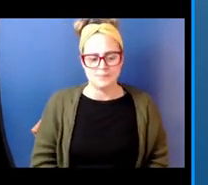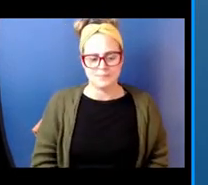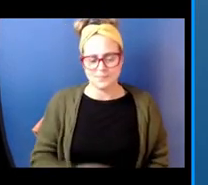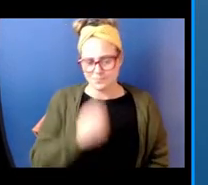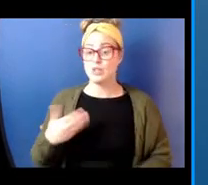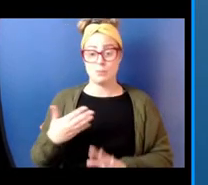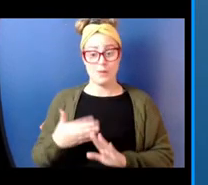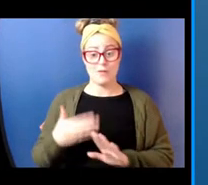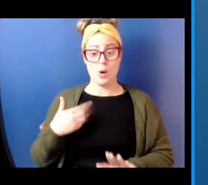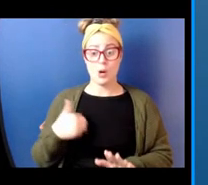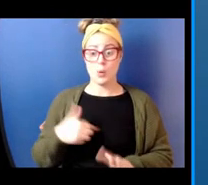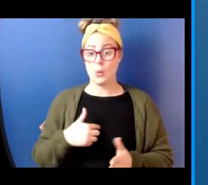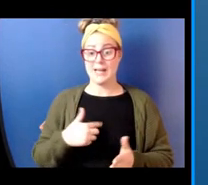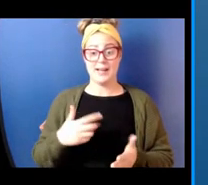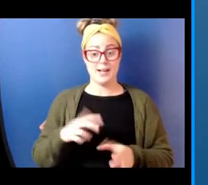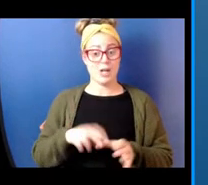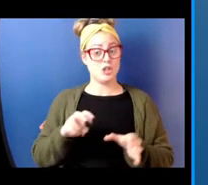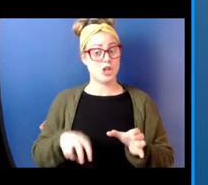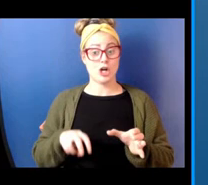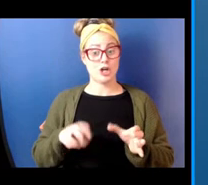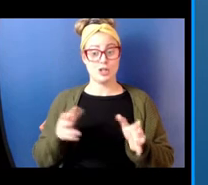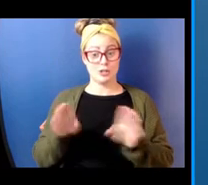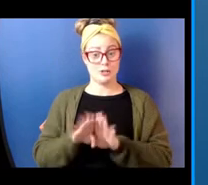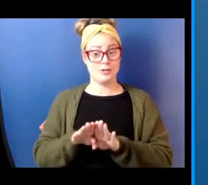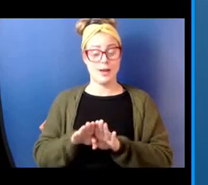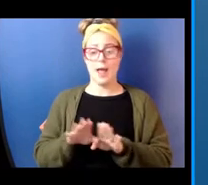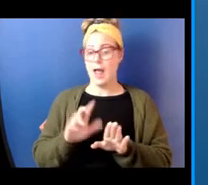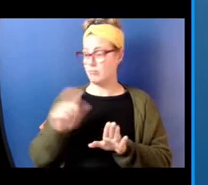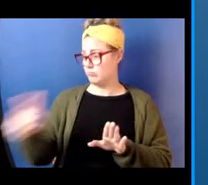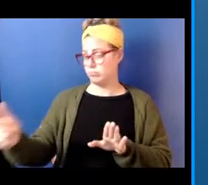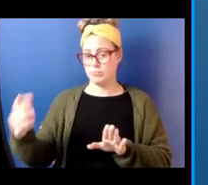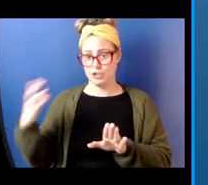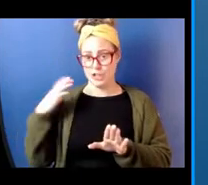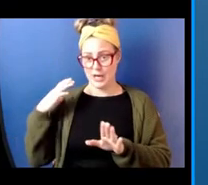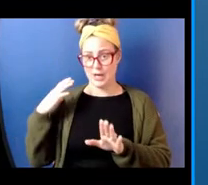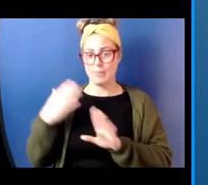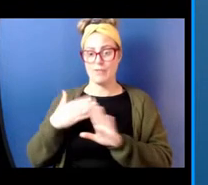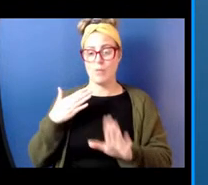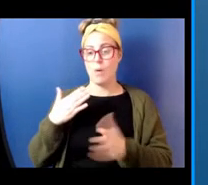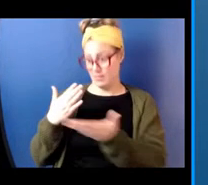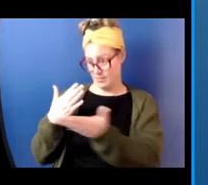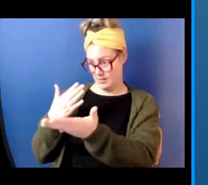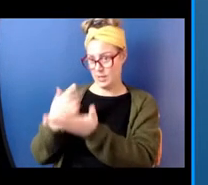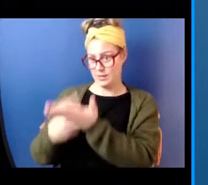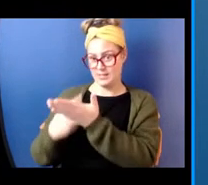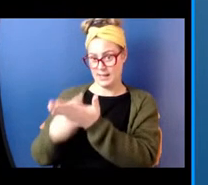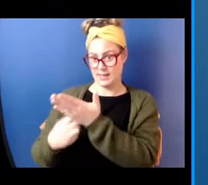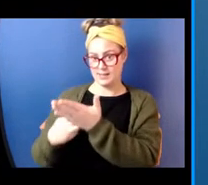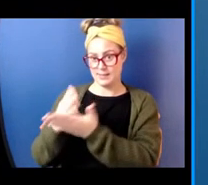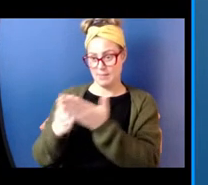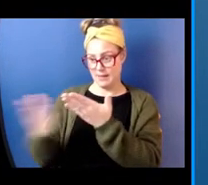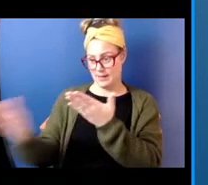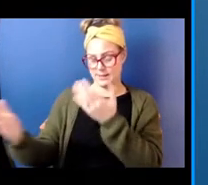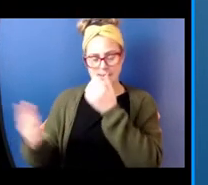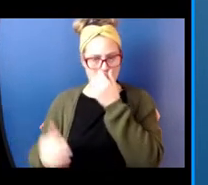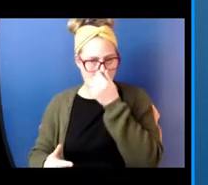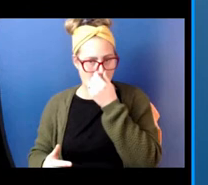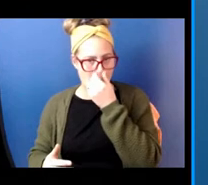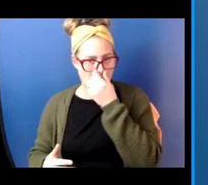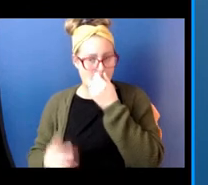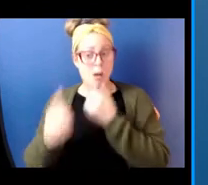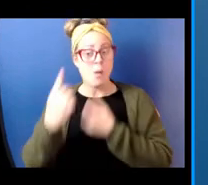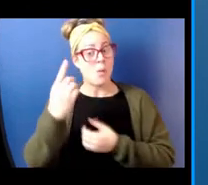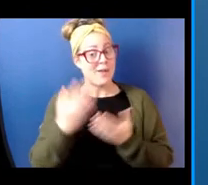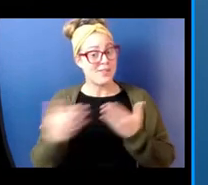any questions about the job over to our chair who has some words you'd like to discuss yeah I one of the things I wanted to